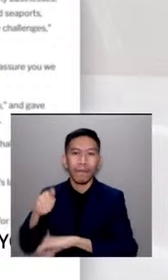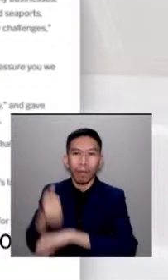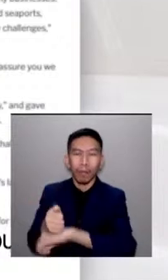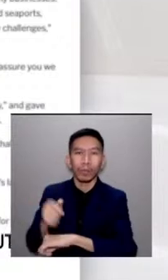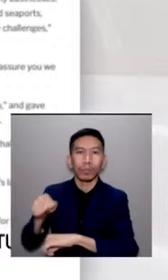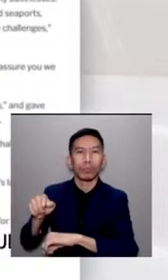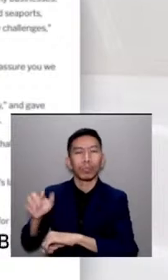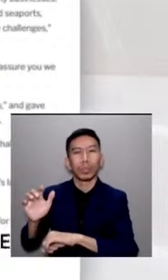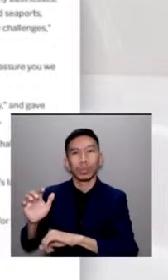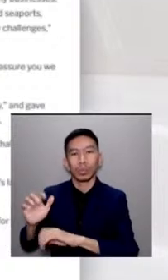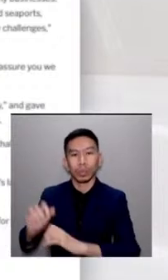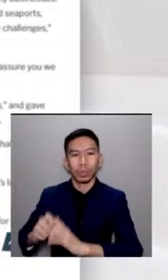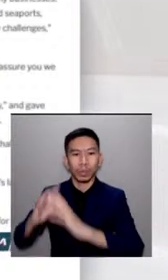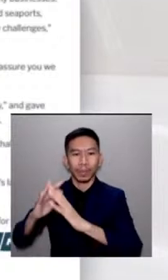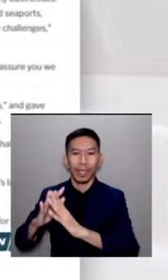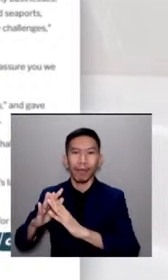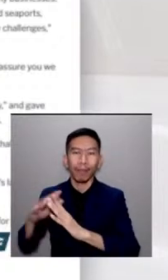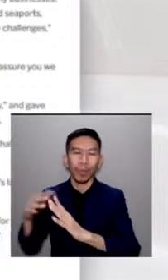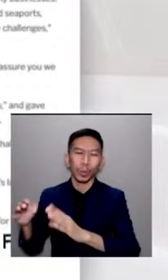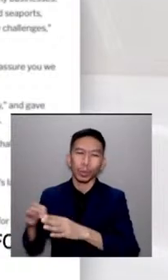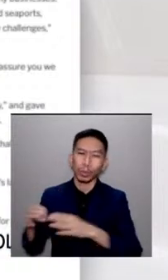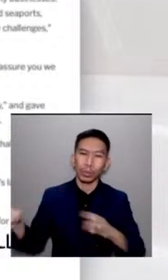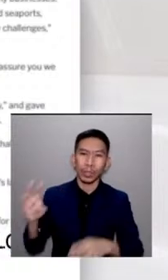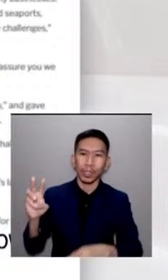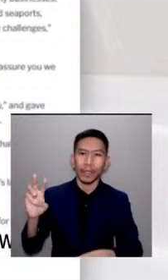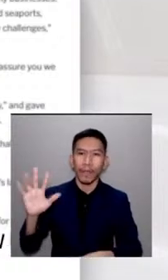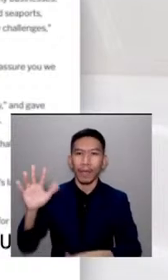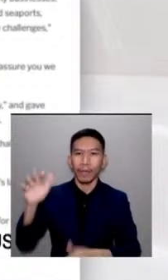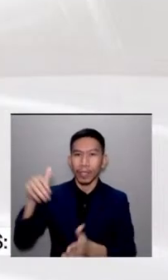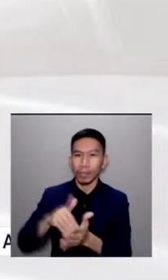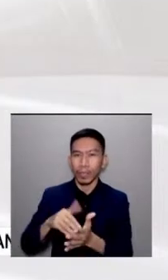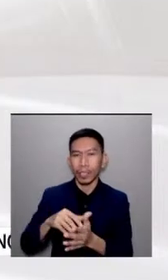outlet at 65,000 square meters. For more on this